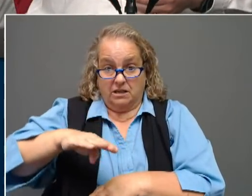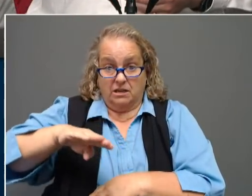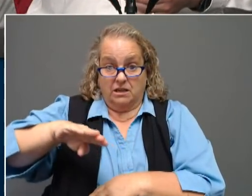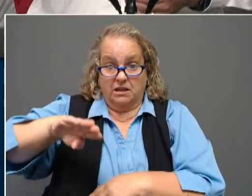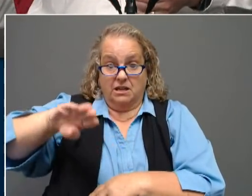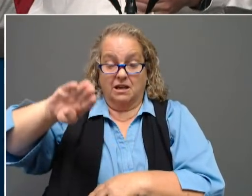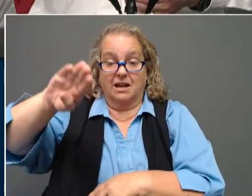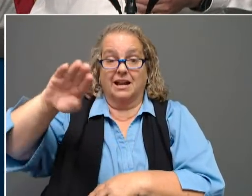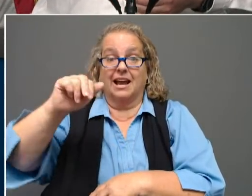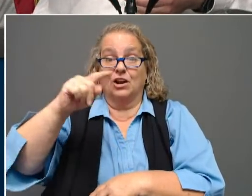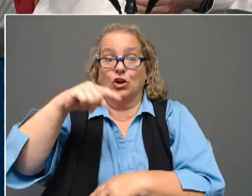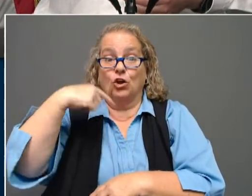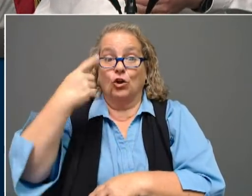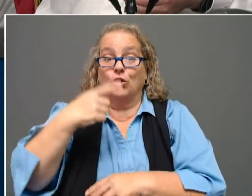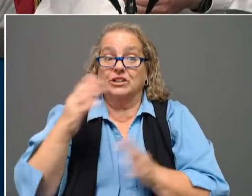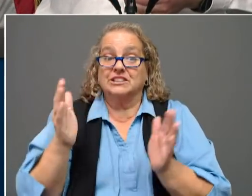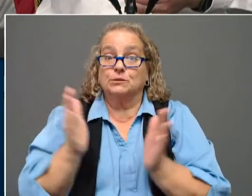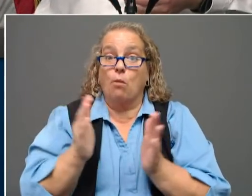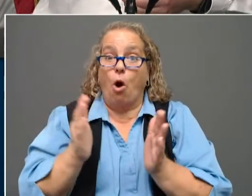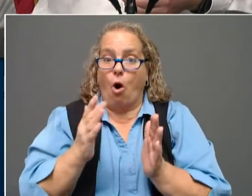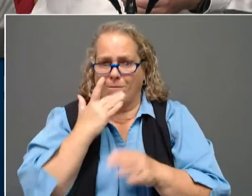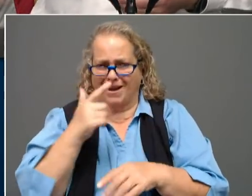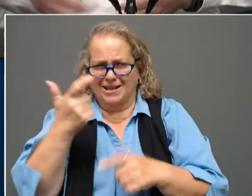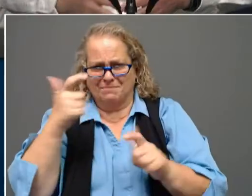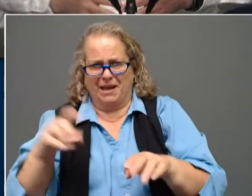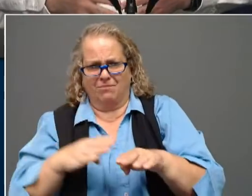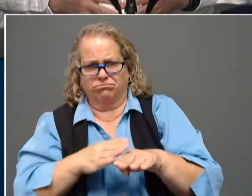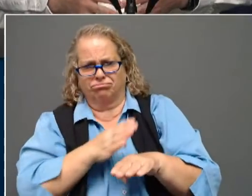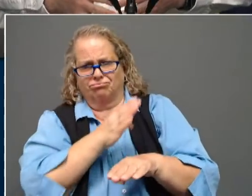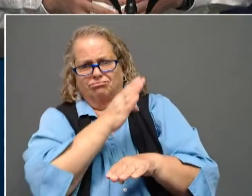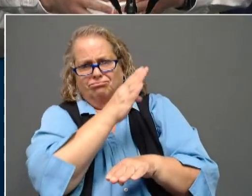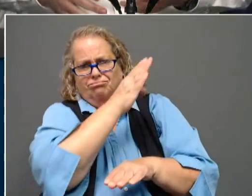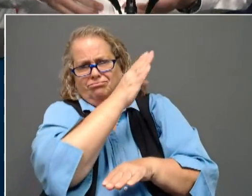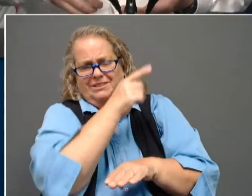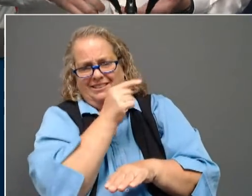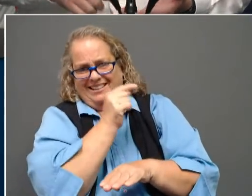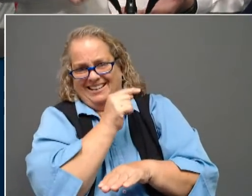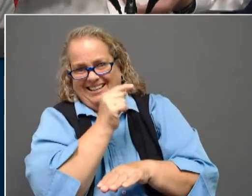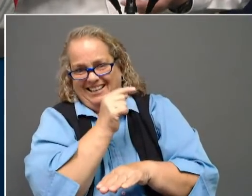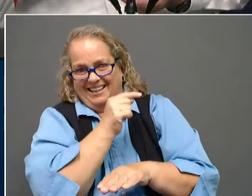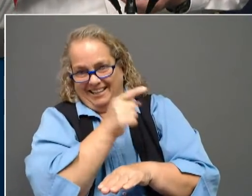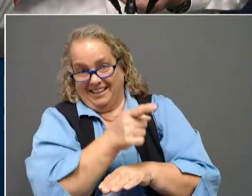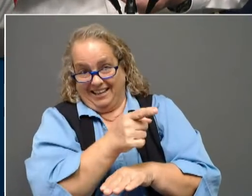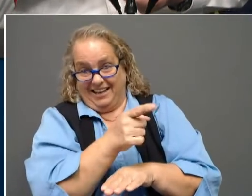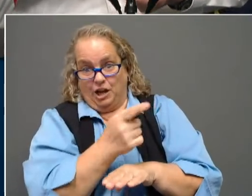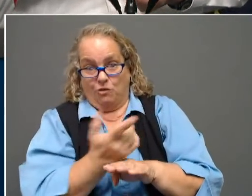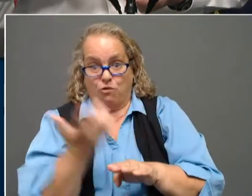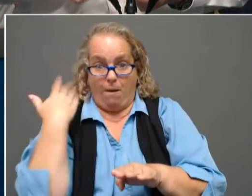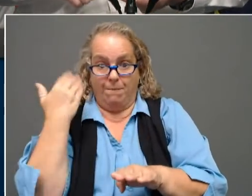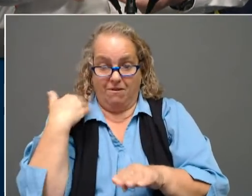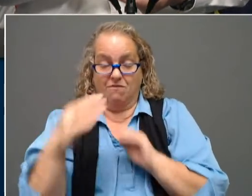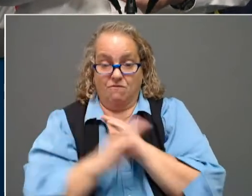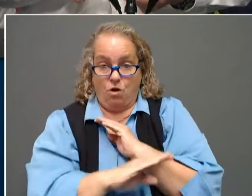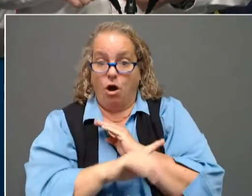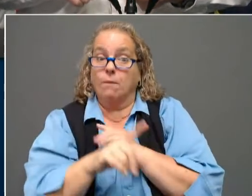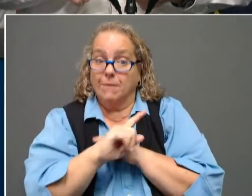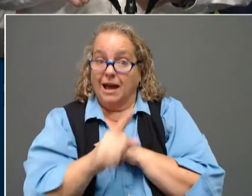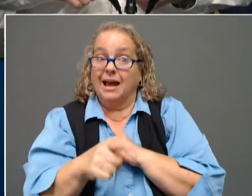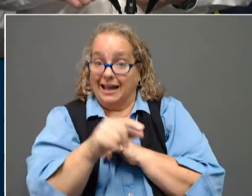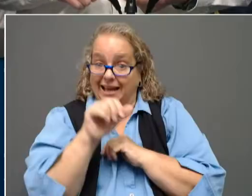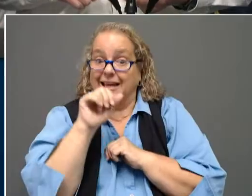Mount Everest is to the left. The problem is we could exceed Mount Everest if this keeps up at this pace. The other things are